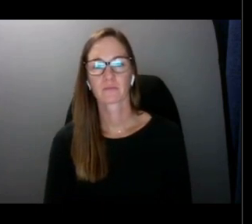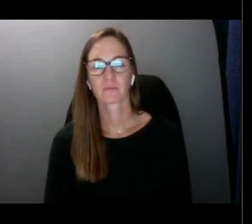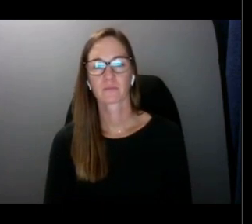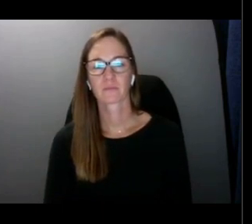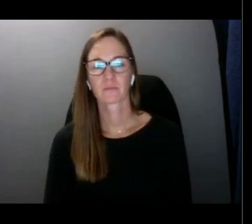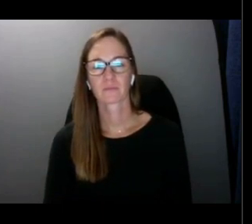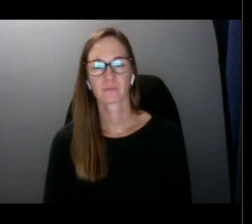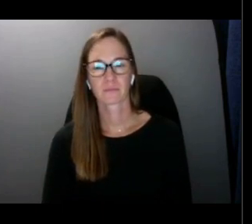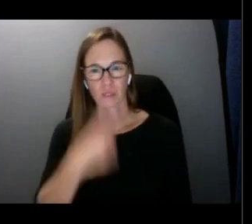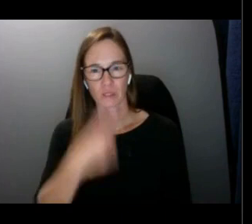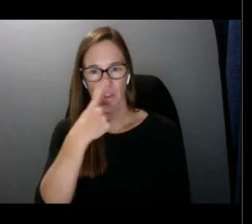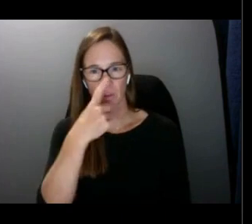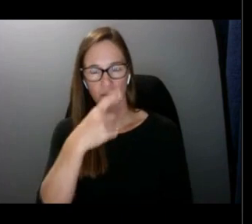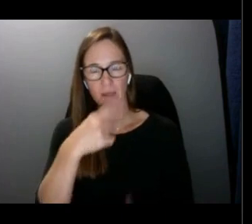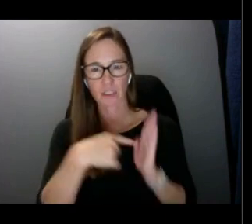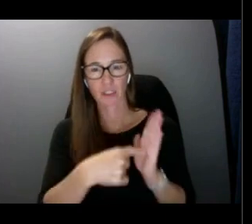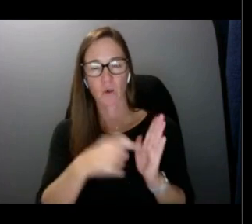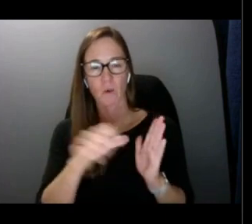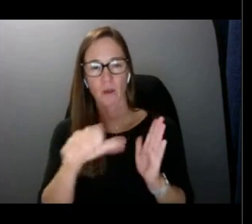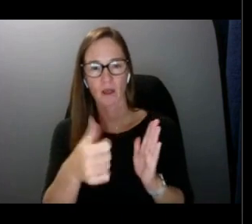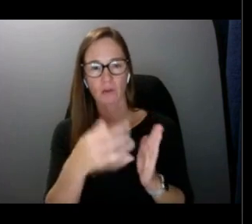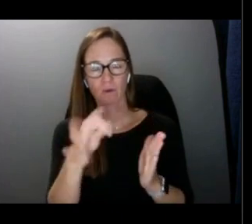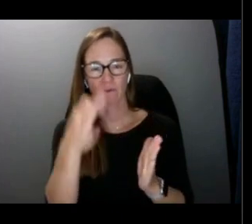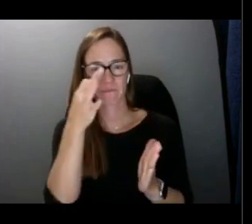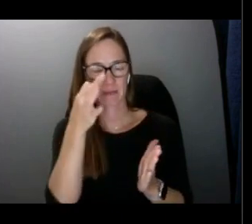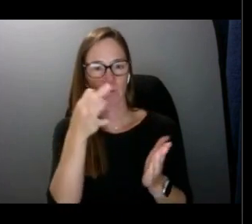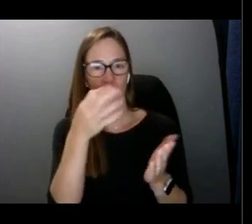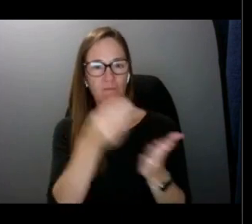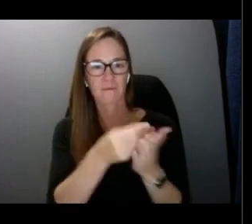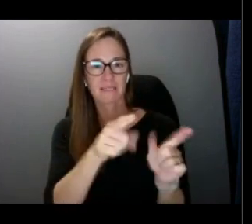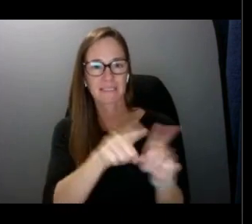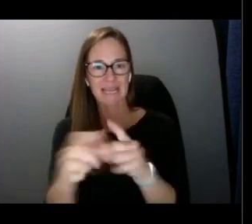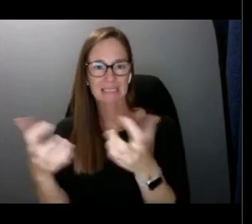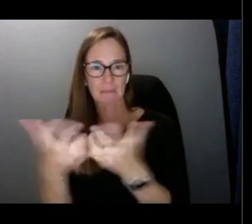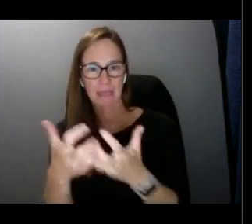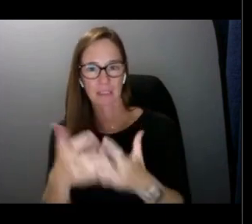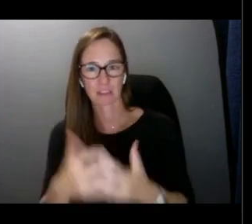Can we show other federal funds as match?